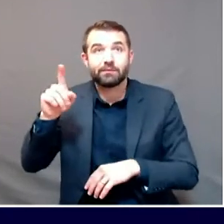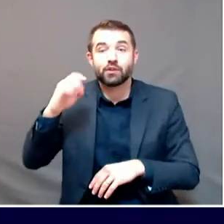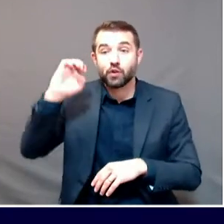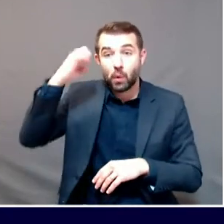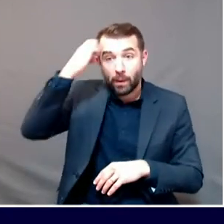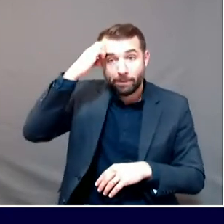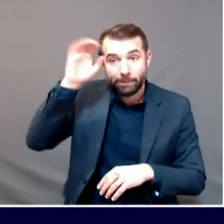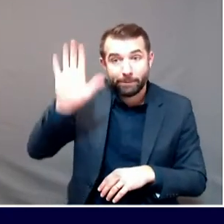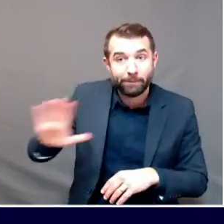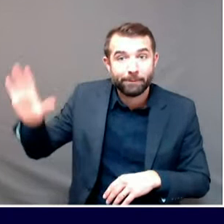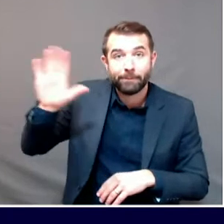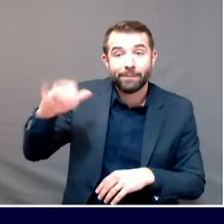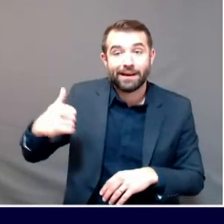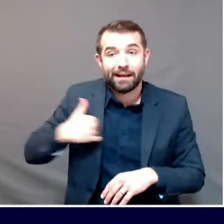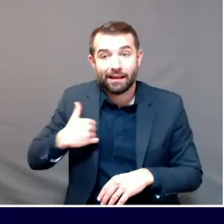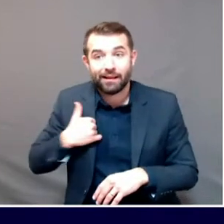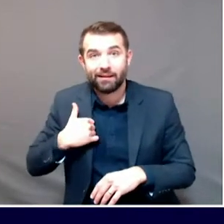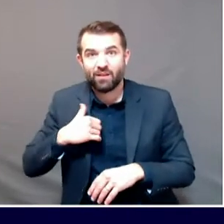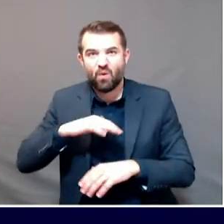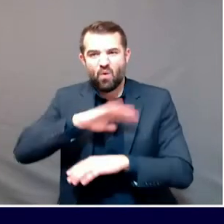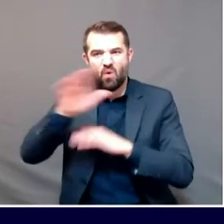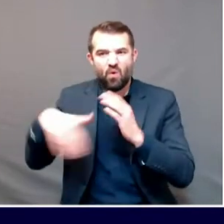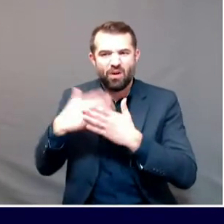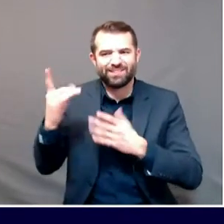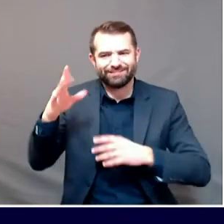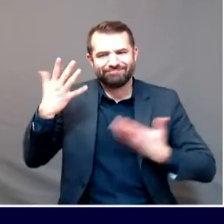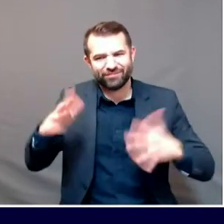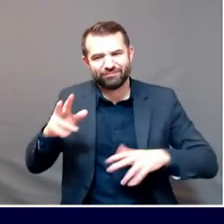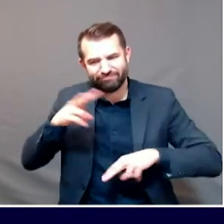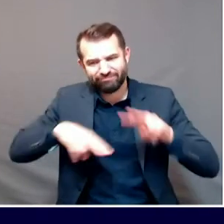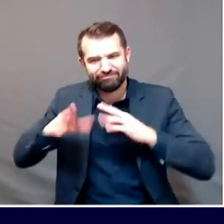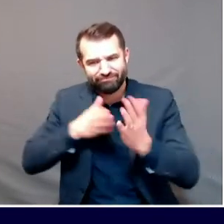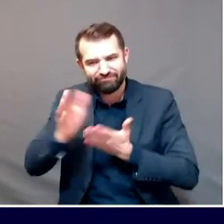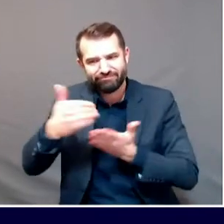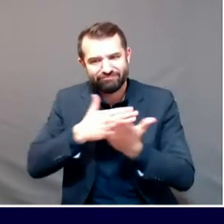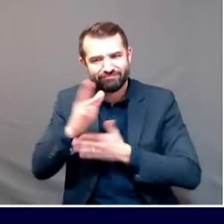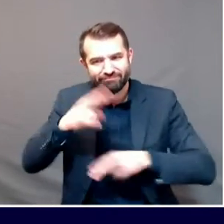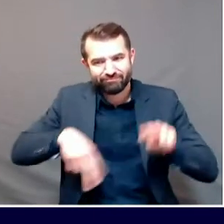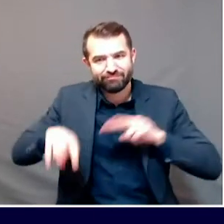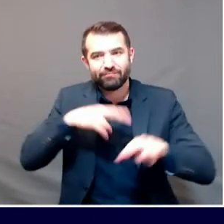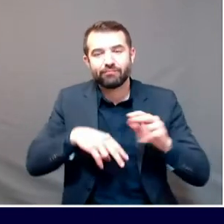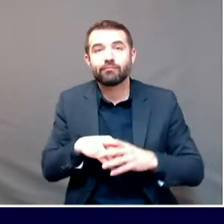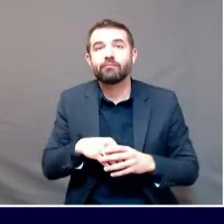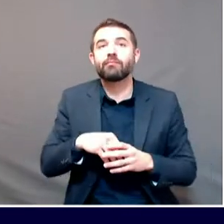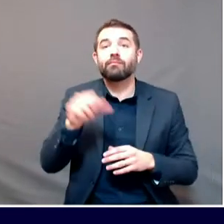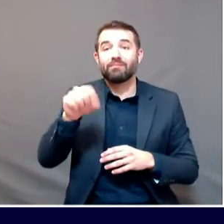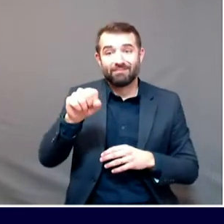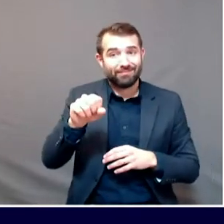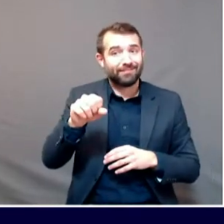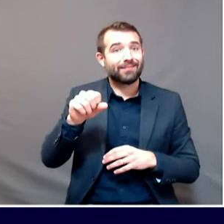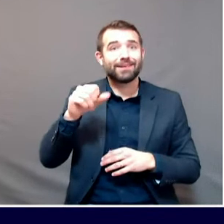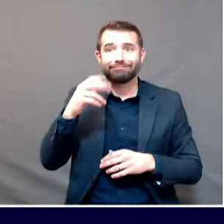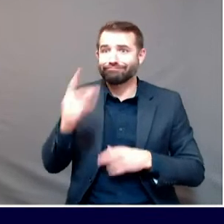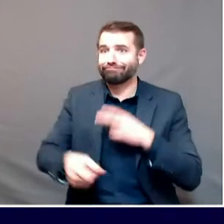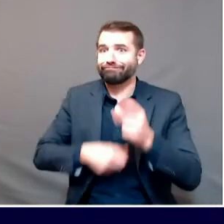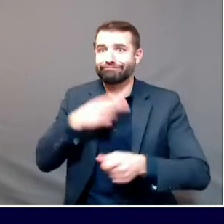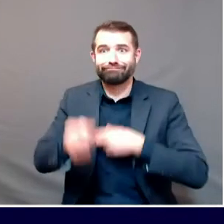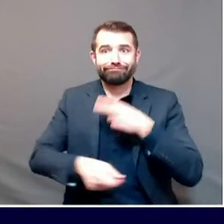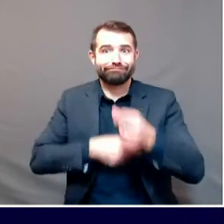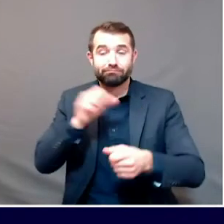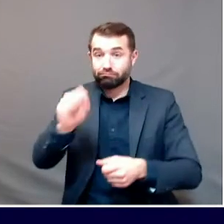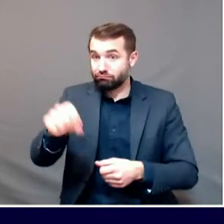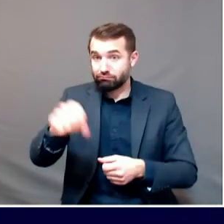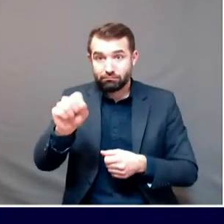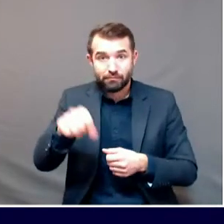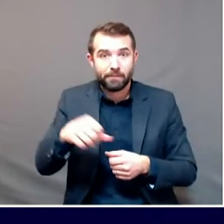now, these vaccines were definitely accelerated because of the pressing public health need posed by the pandemic. But